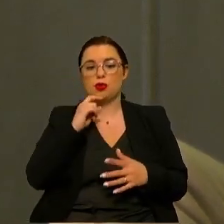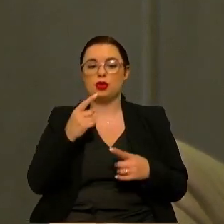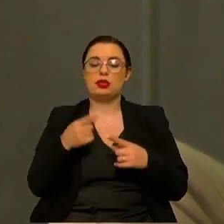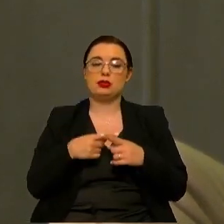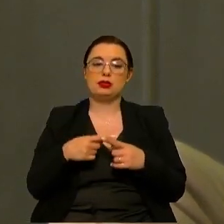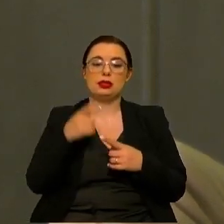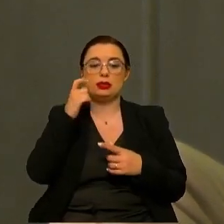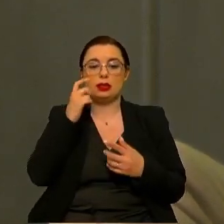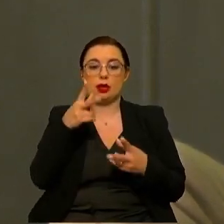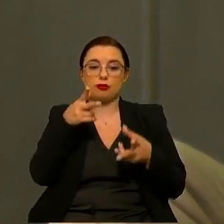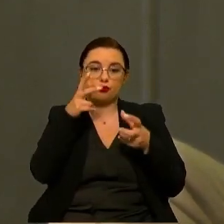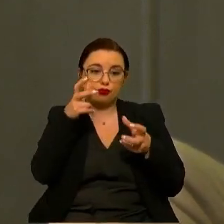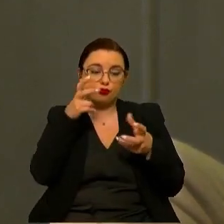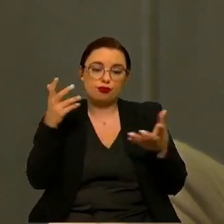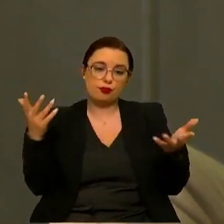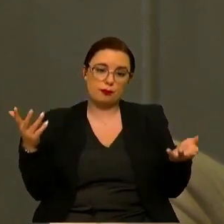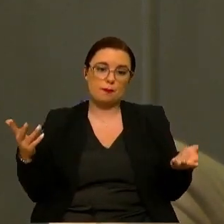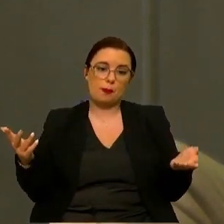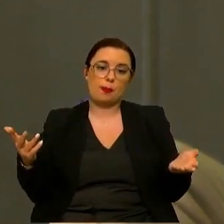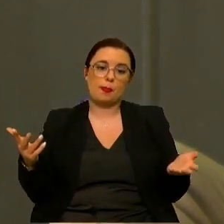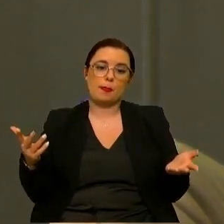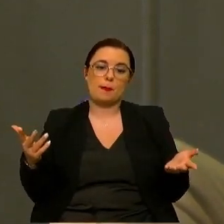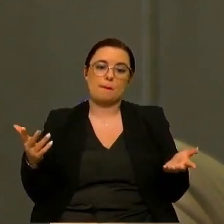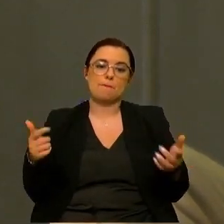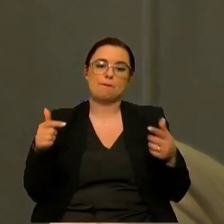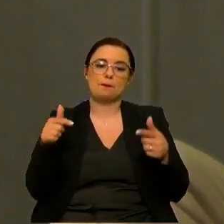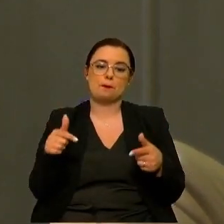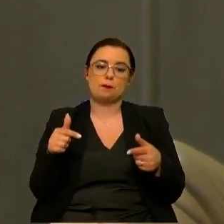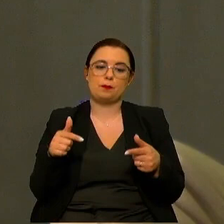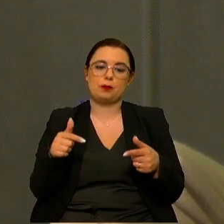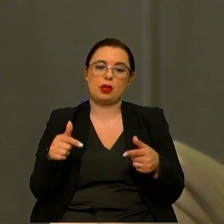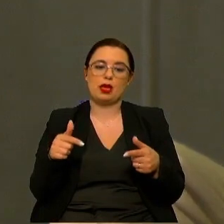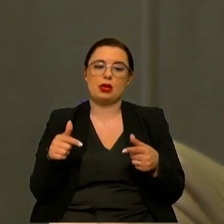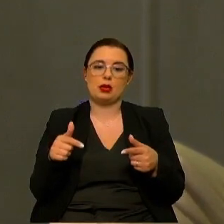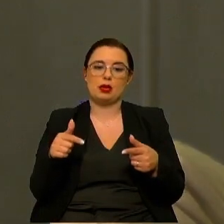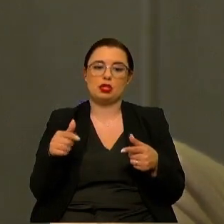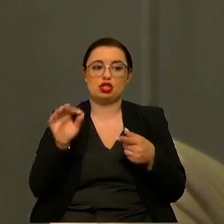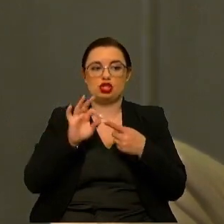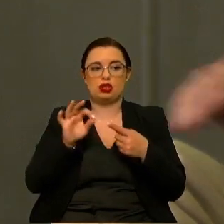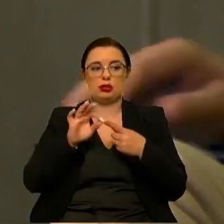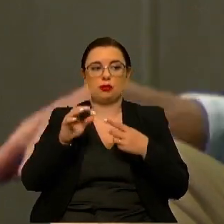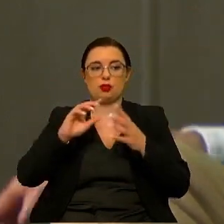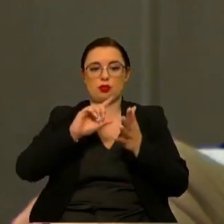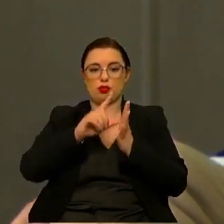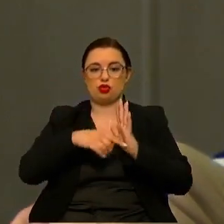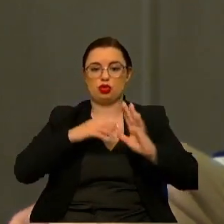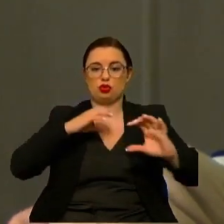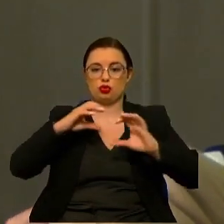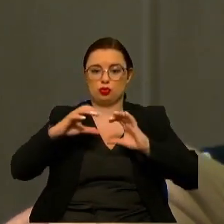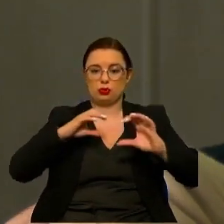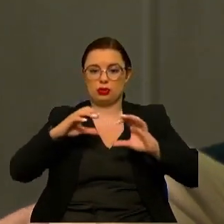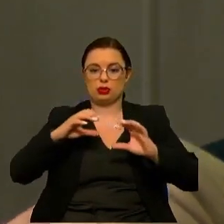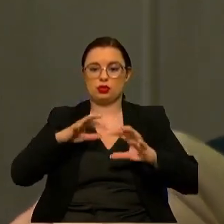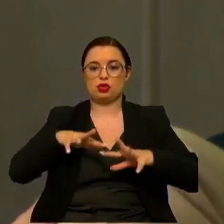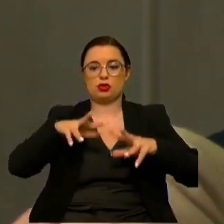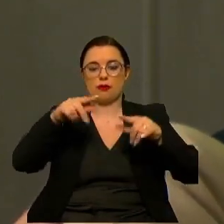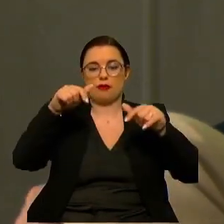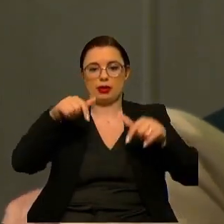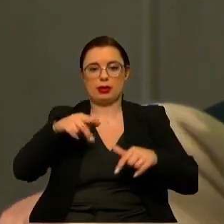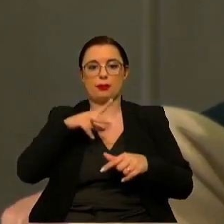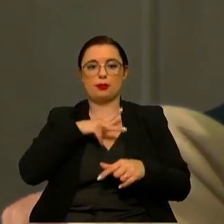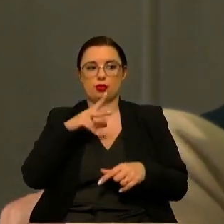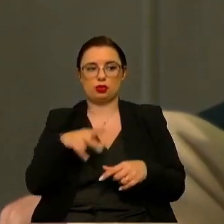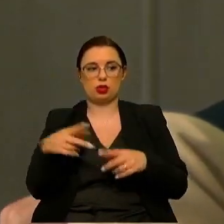what might be interesting for those hearing us, this type of projects that we're developing